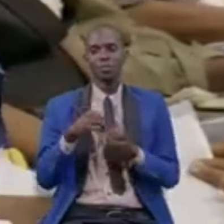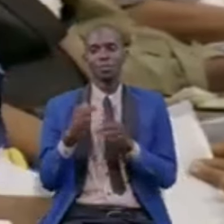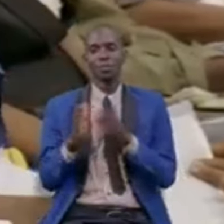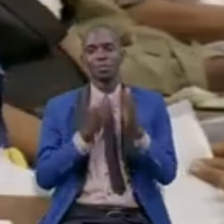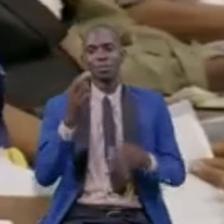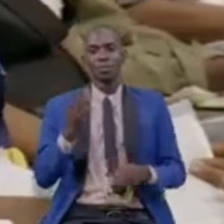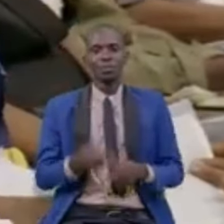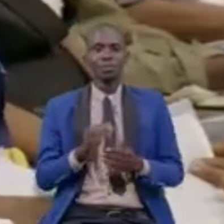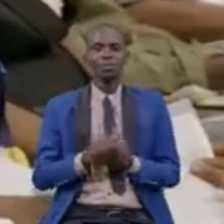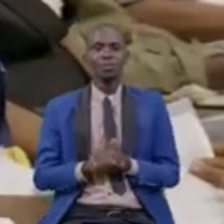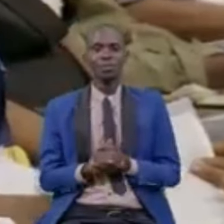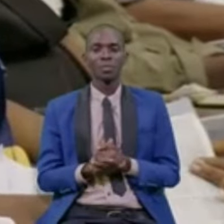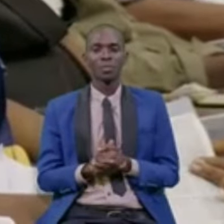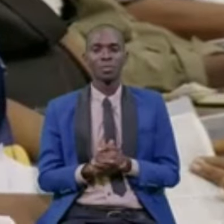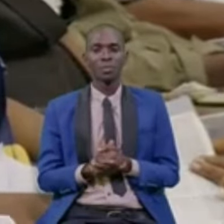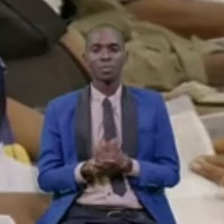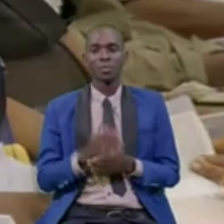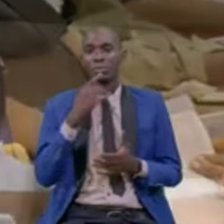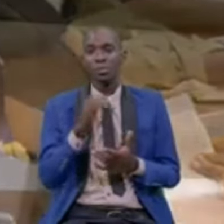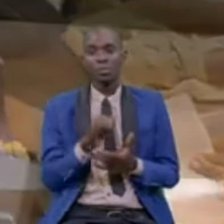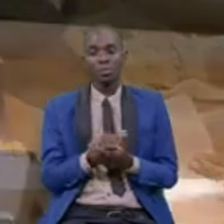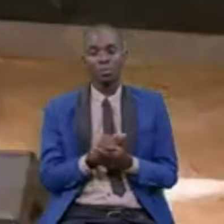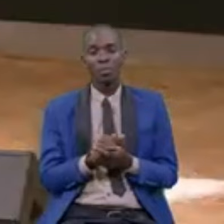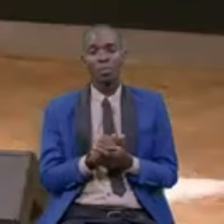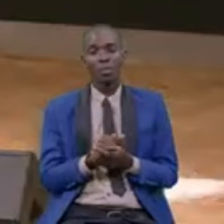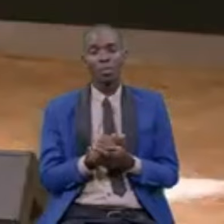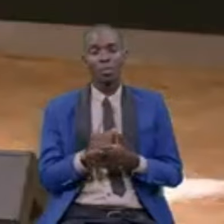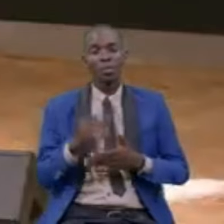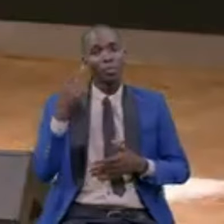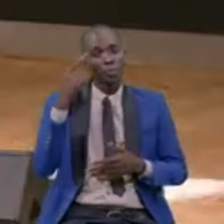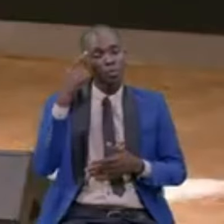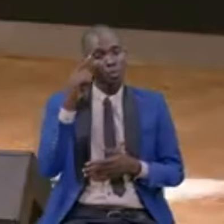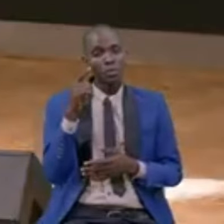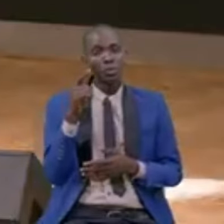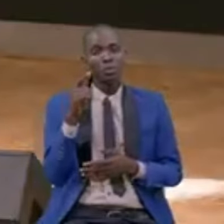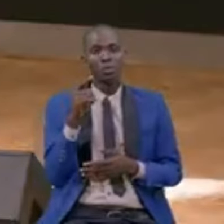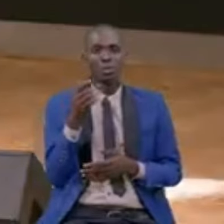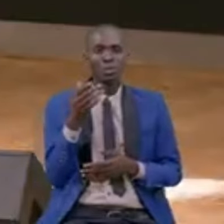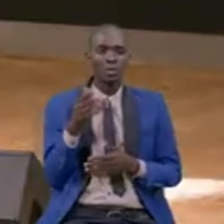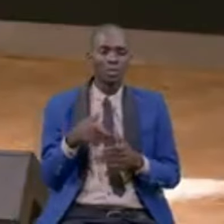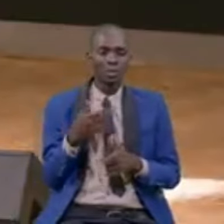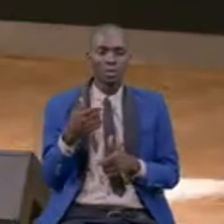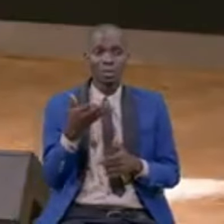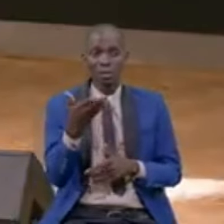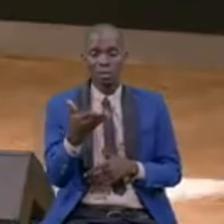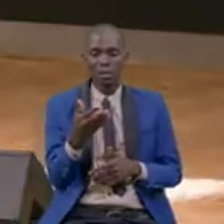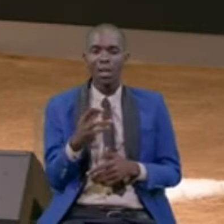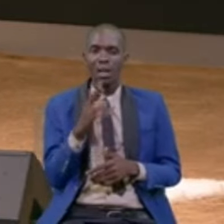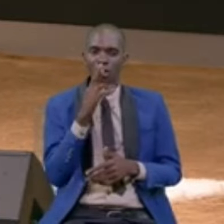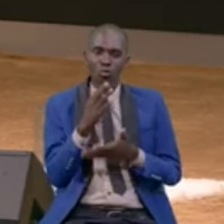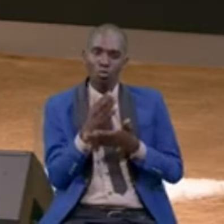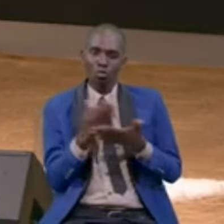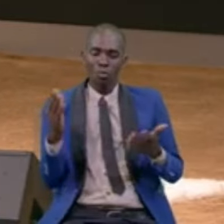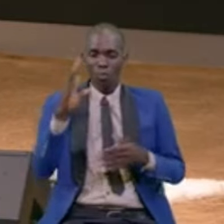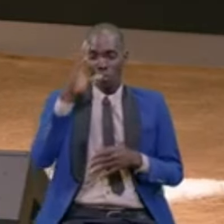It says, for there are certain men crept in, certain women crept